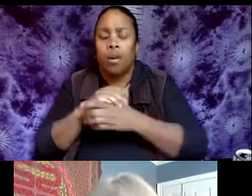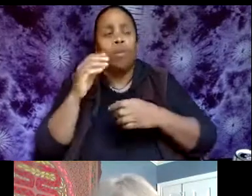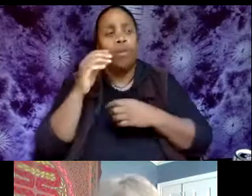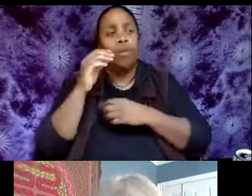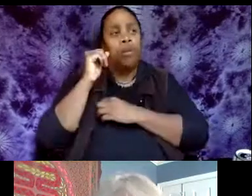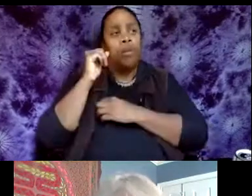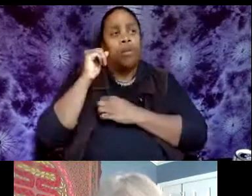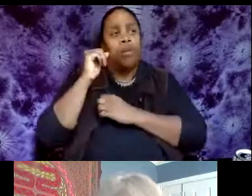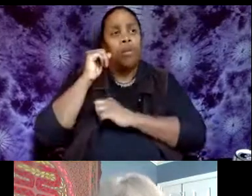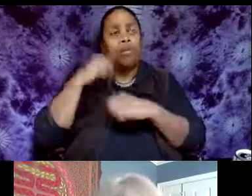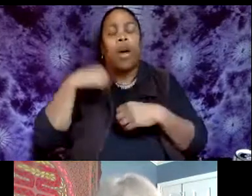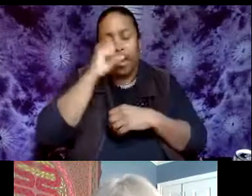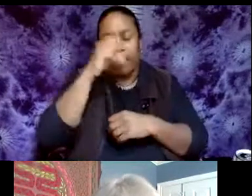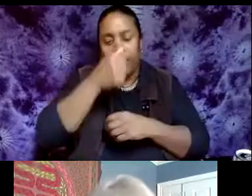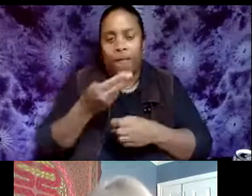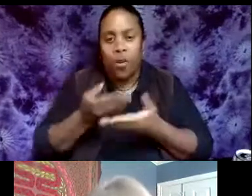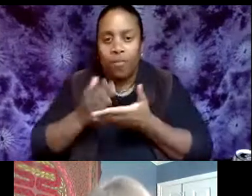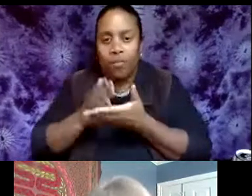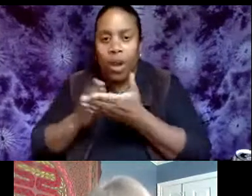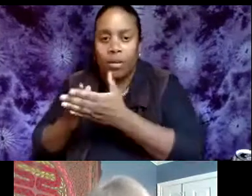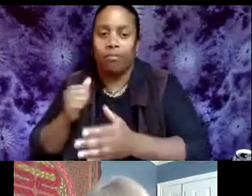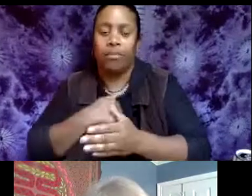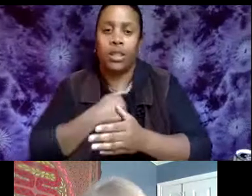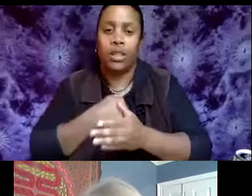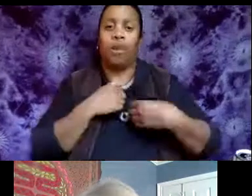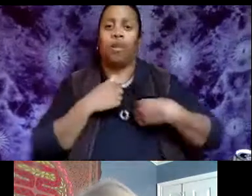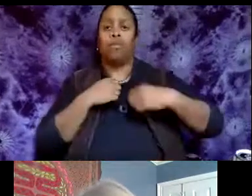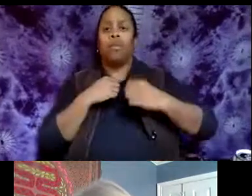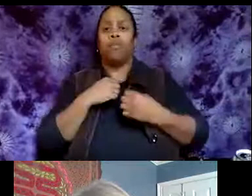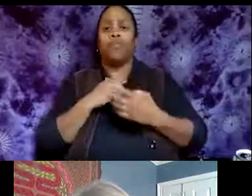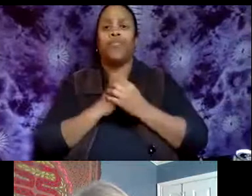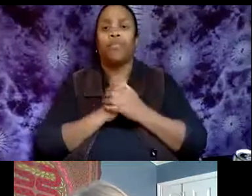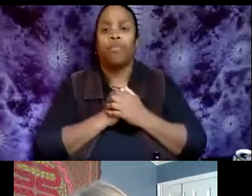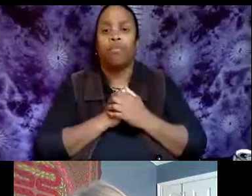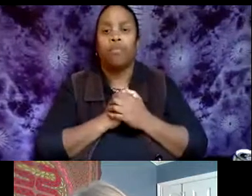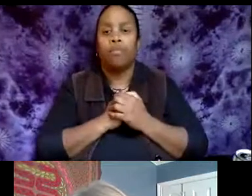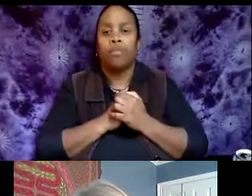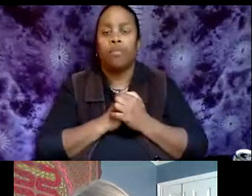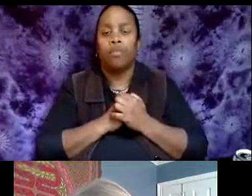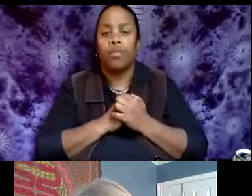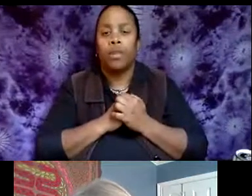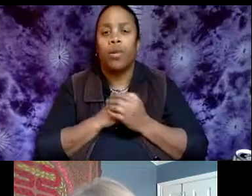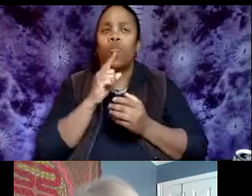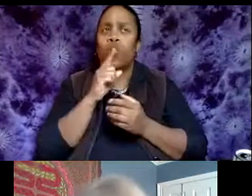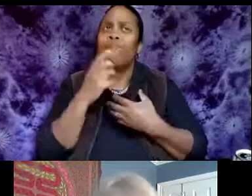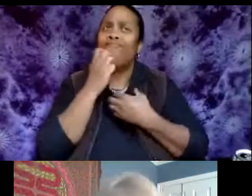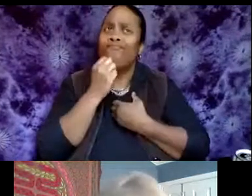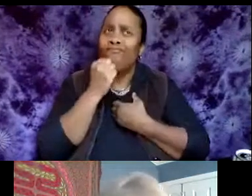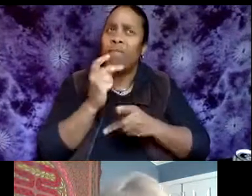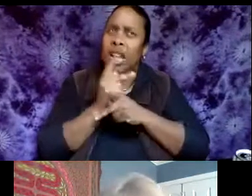young. Right? So being like loving and caring with yourself on this journey, I think is really helpful.